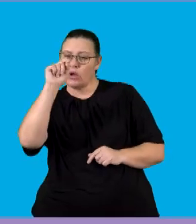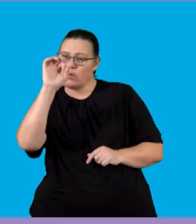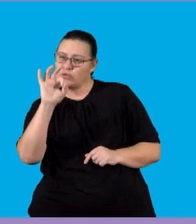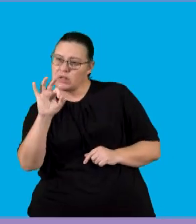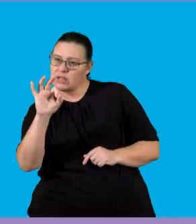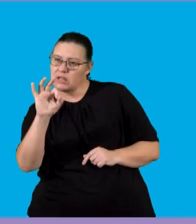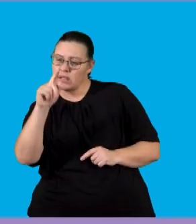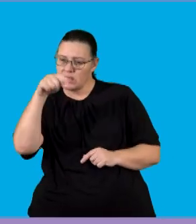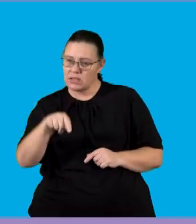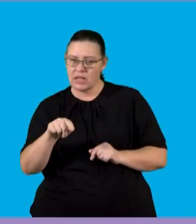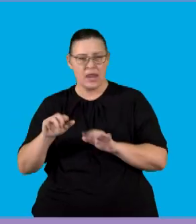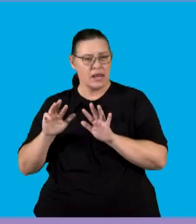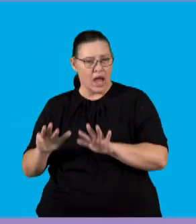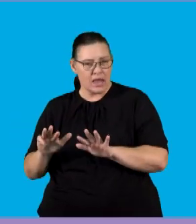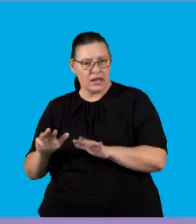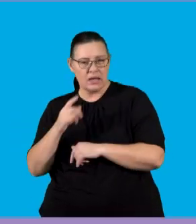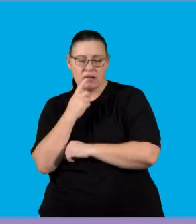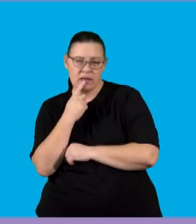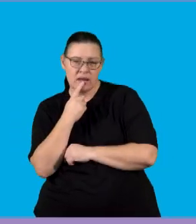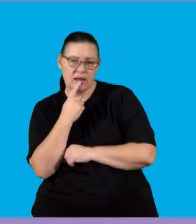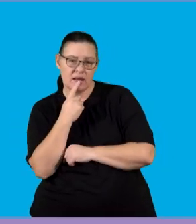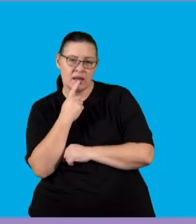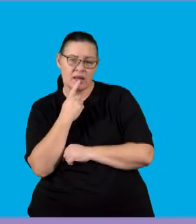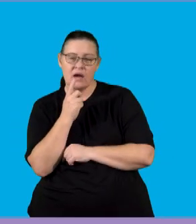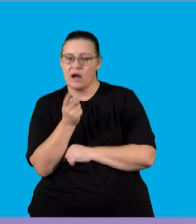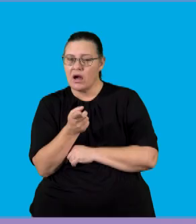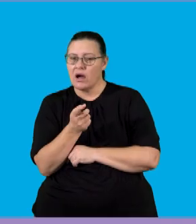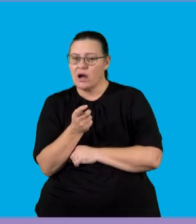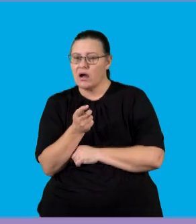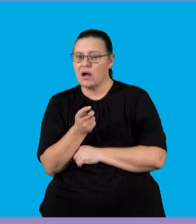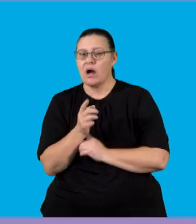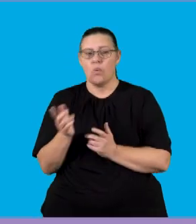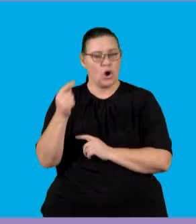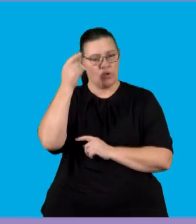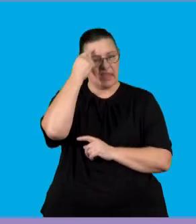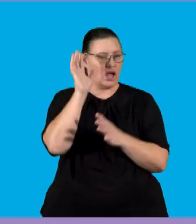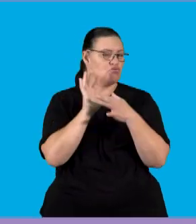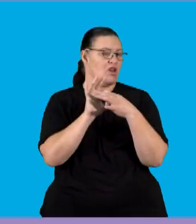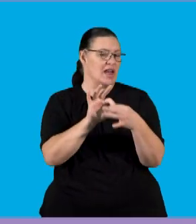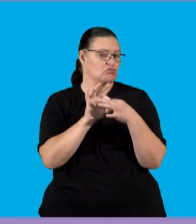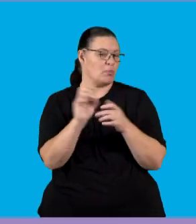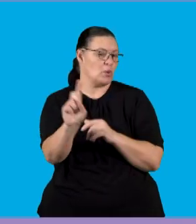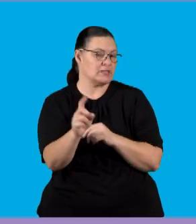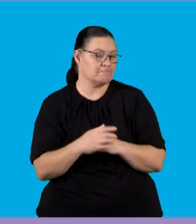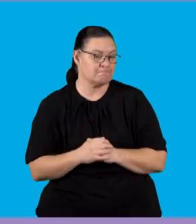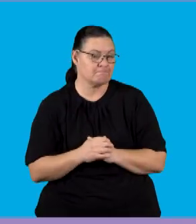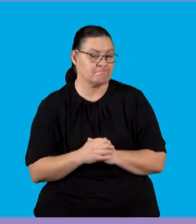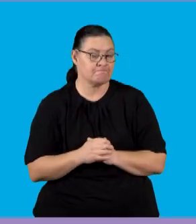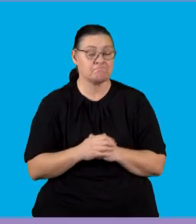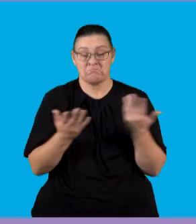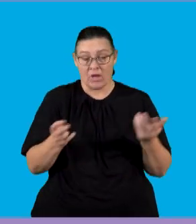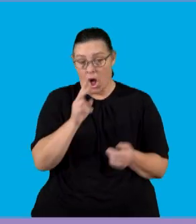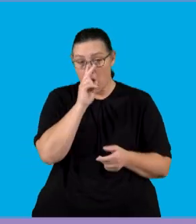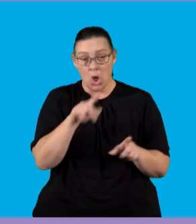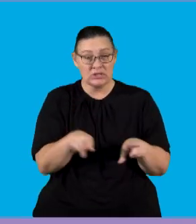relationship between the term number 3 and the term itself, which is 9? What do you think the relationship is here?